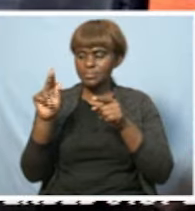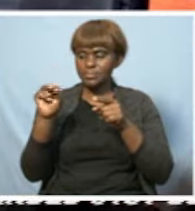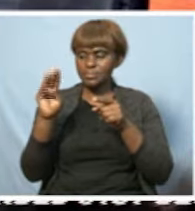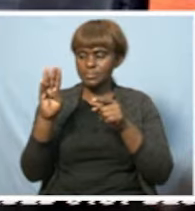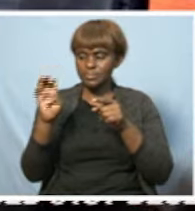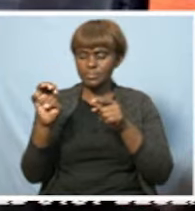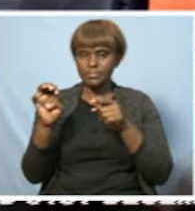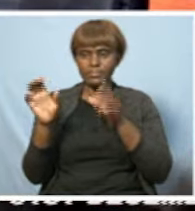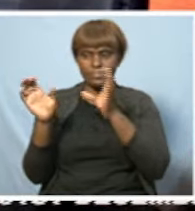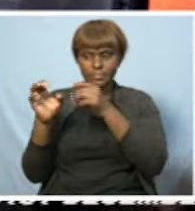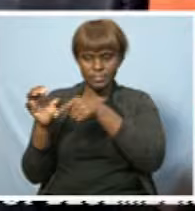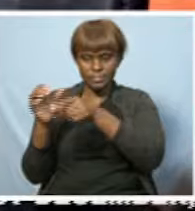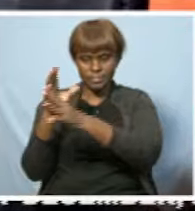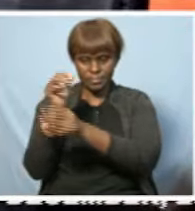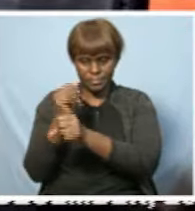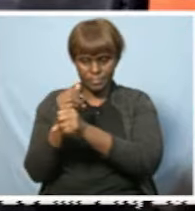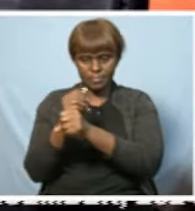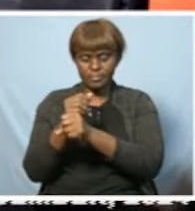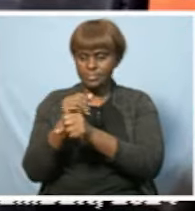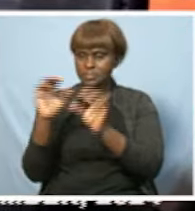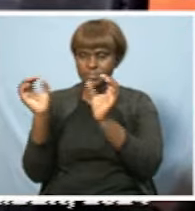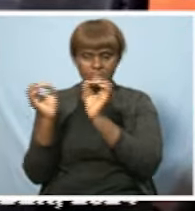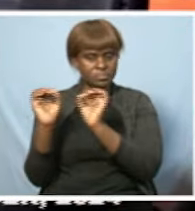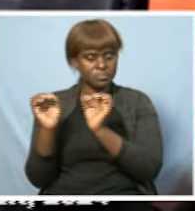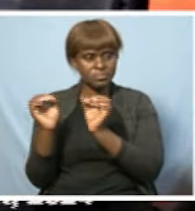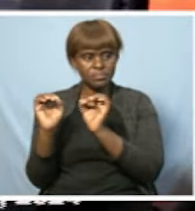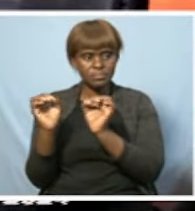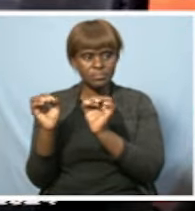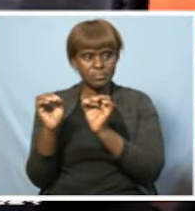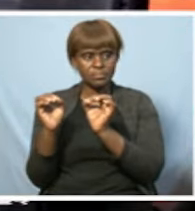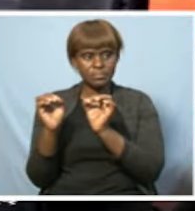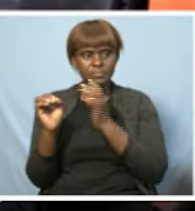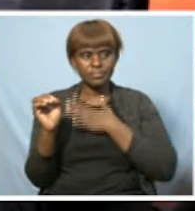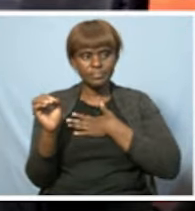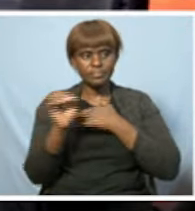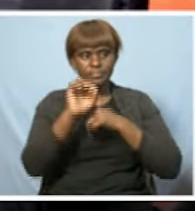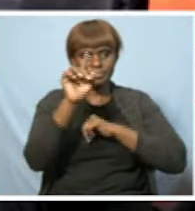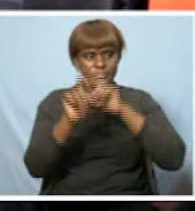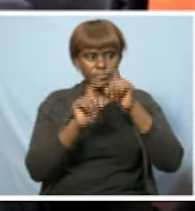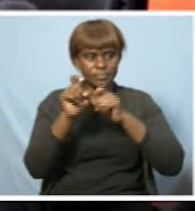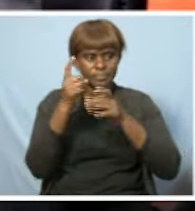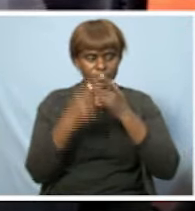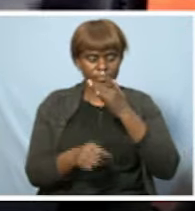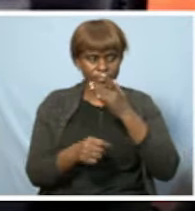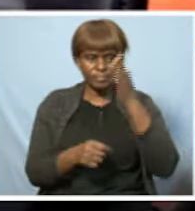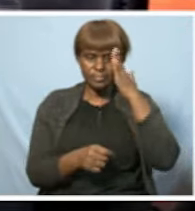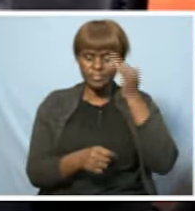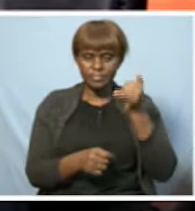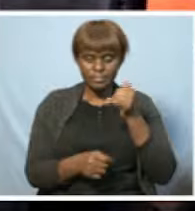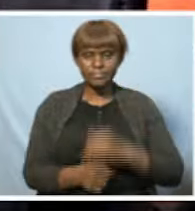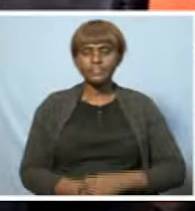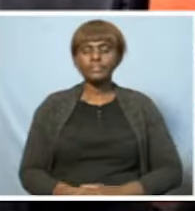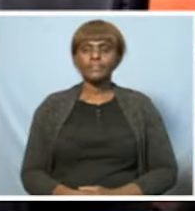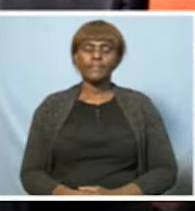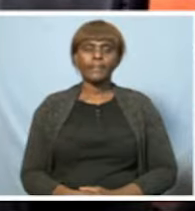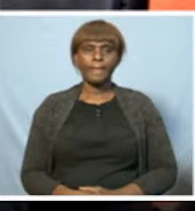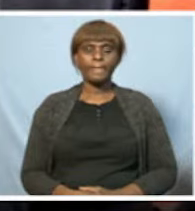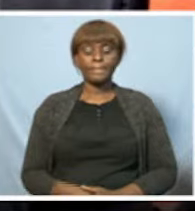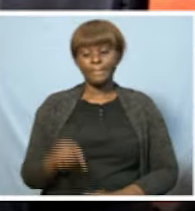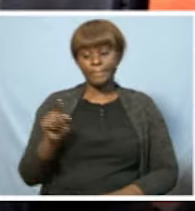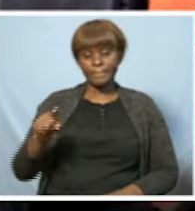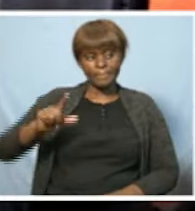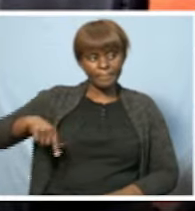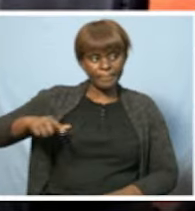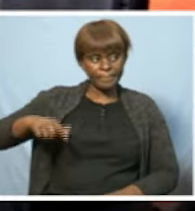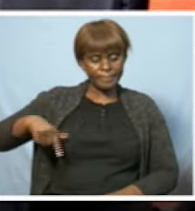the council received completely new. Maybe my first question is, why did they receive